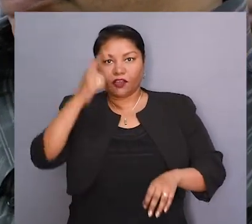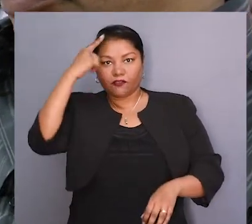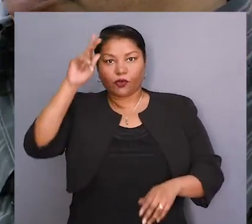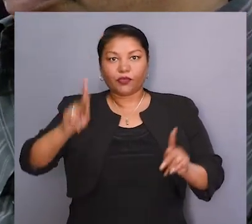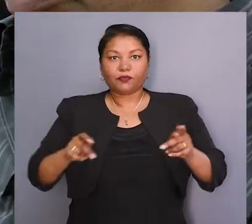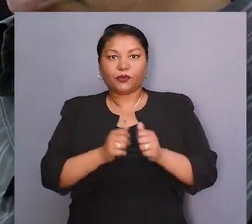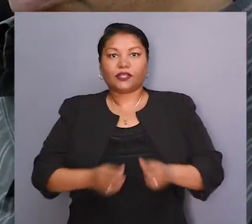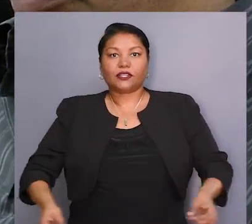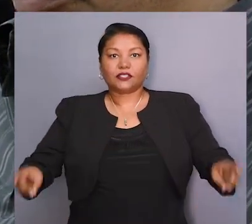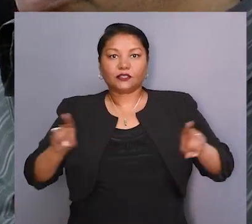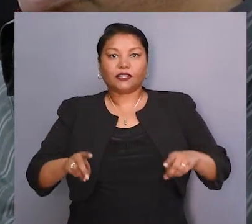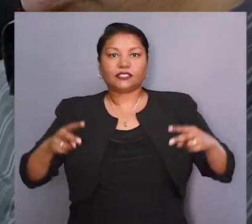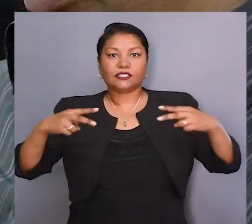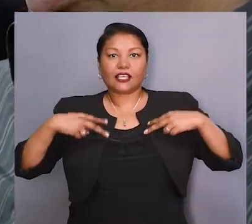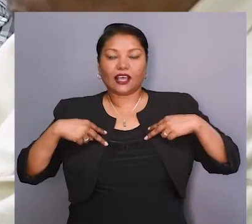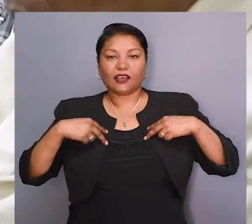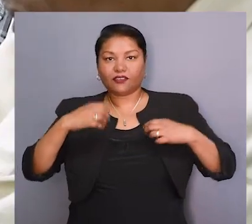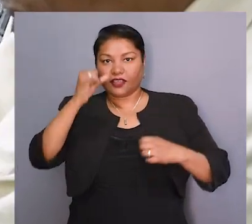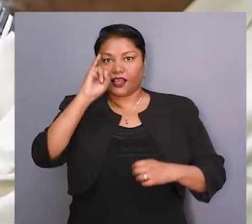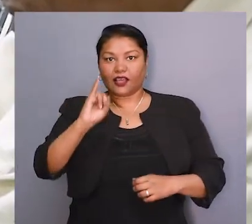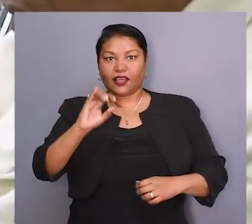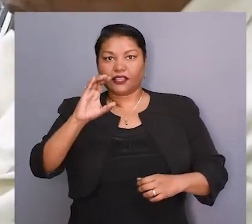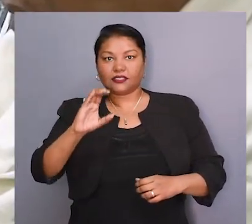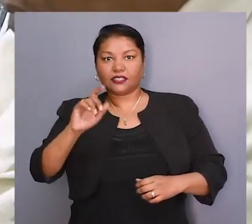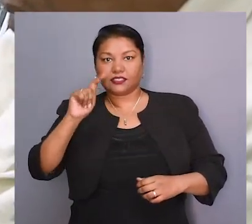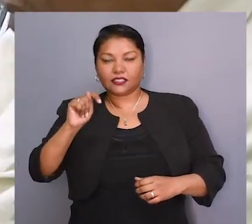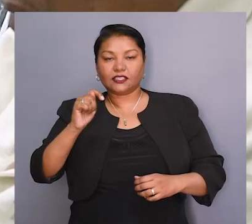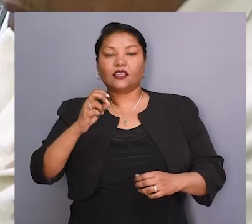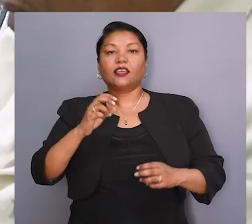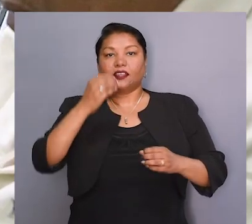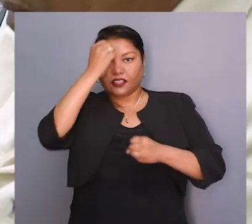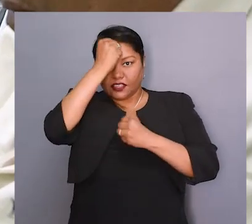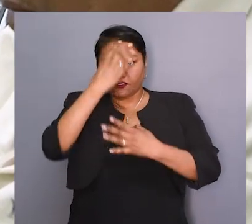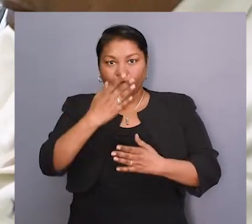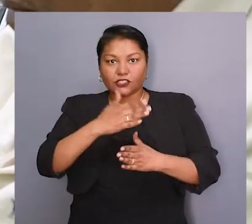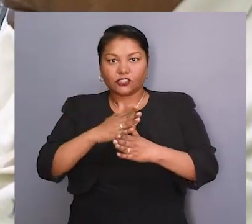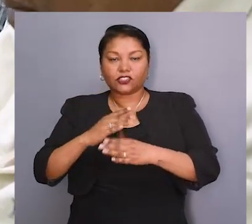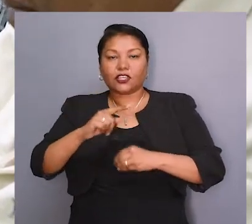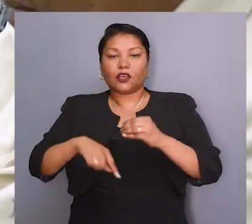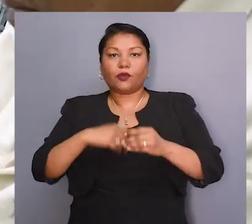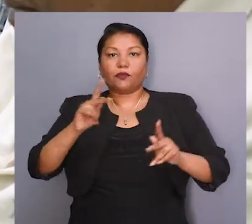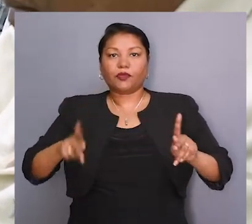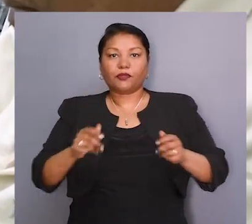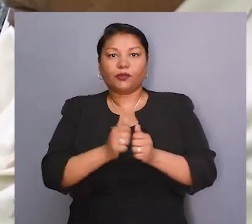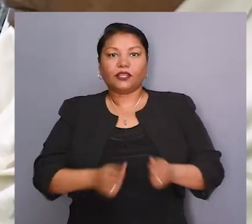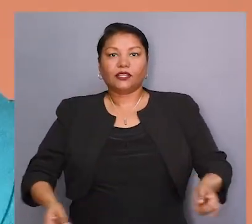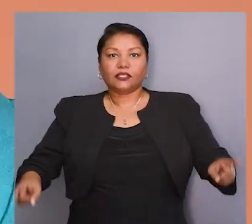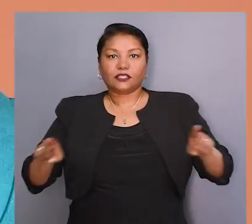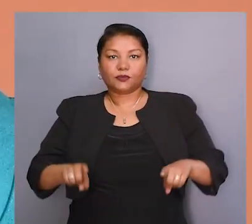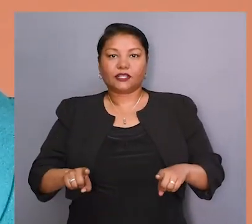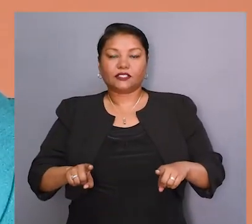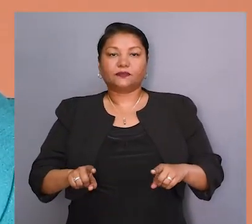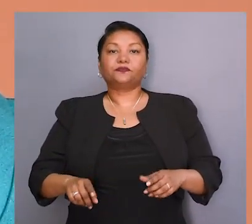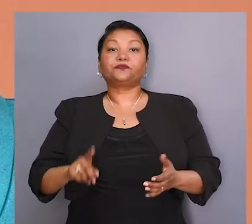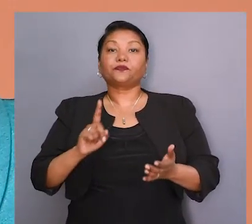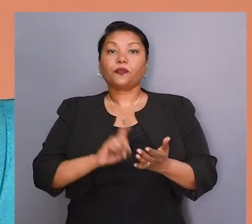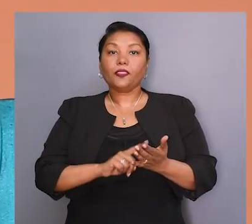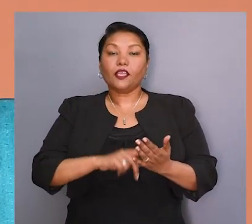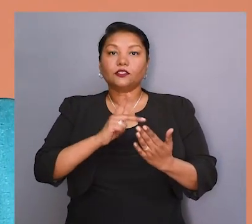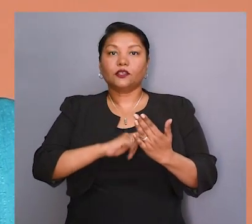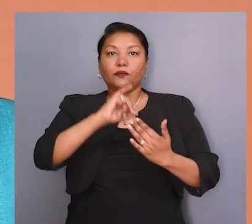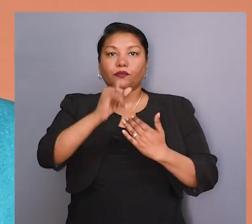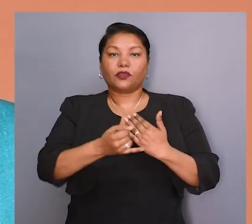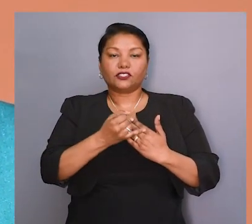of the project, emphasizes the value and importance of affordable access to ICTs for PwDs. The